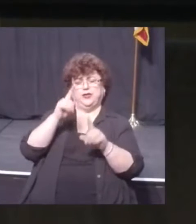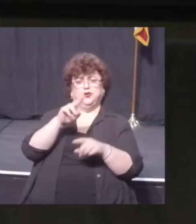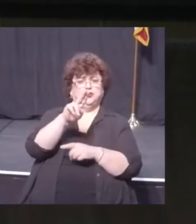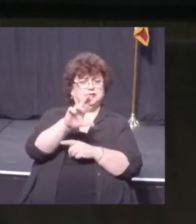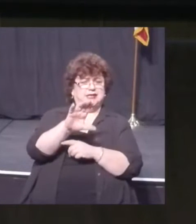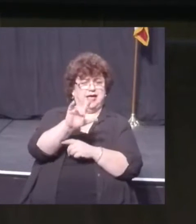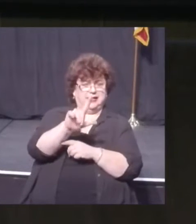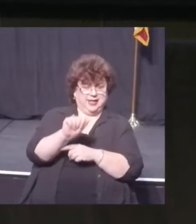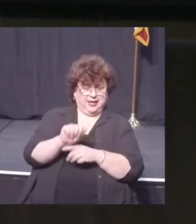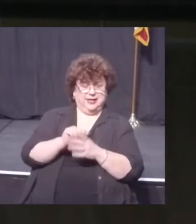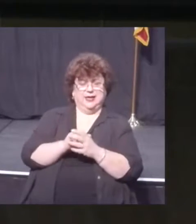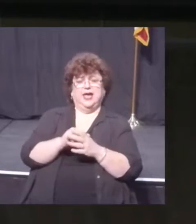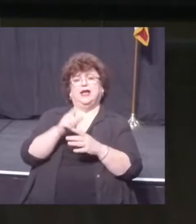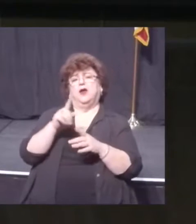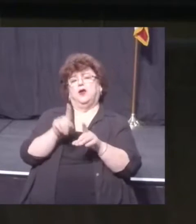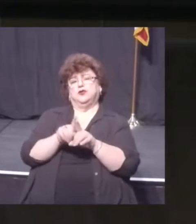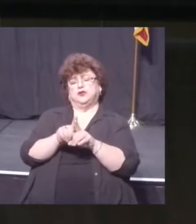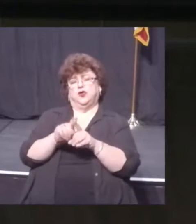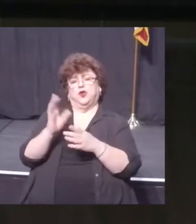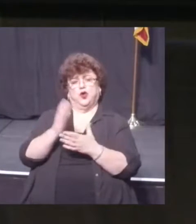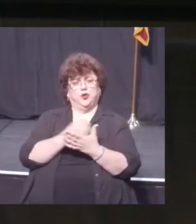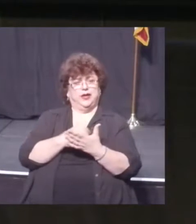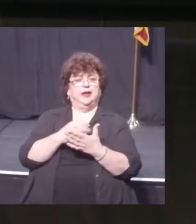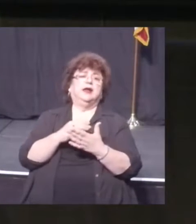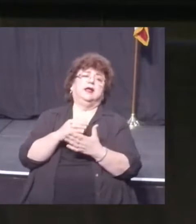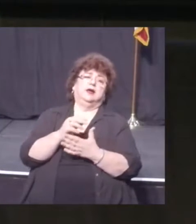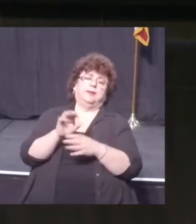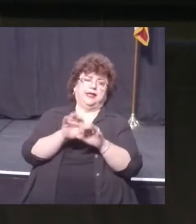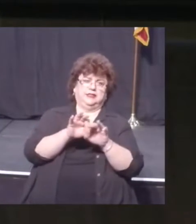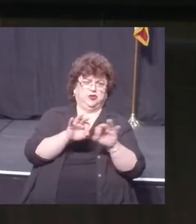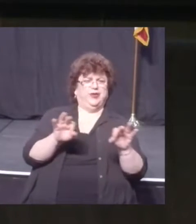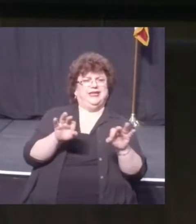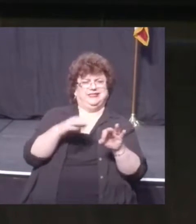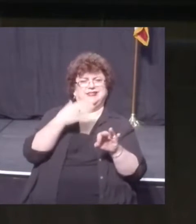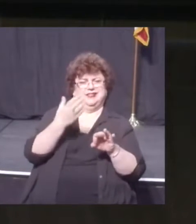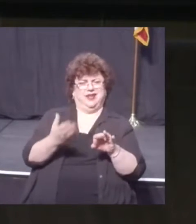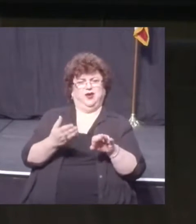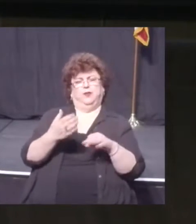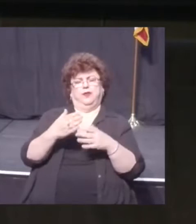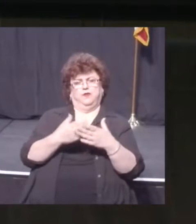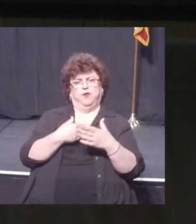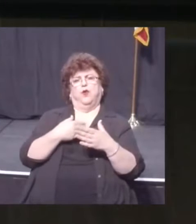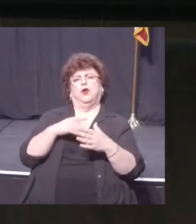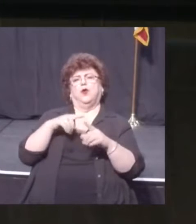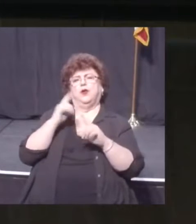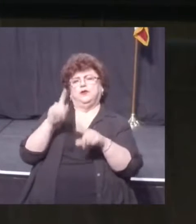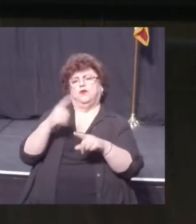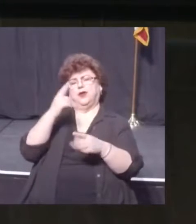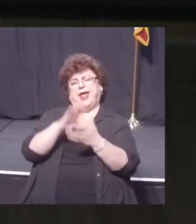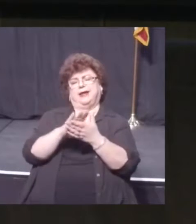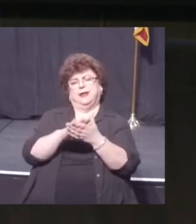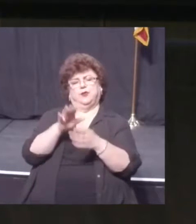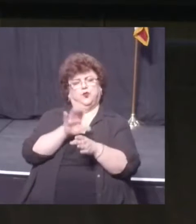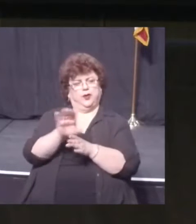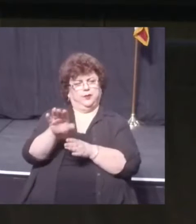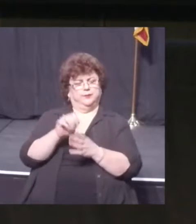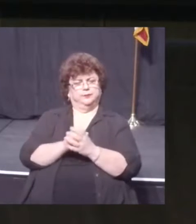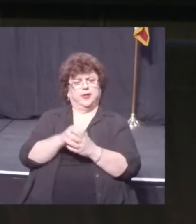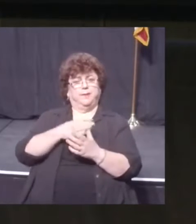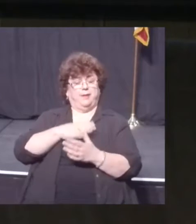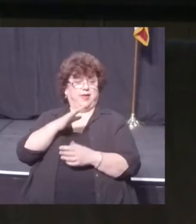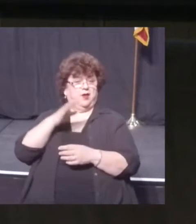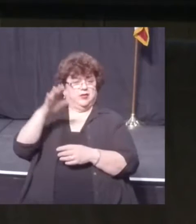UCLA and ultimately earning undergraduate and graduate degrees there before pursuing an academic career.